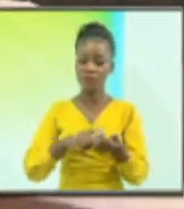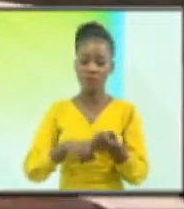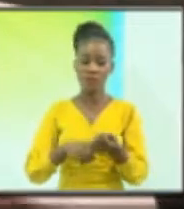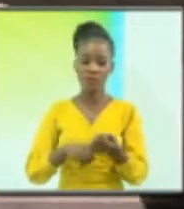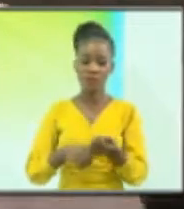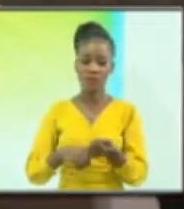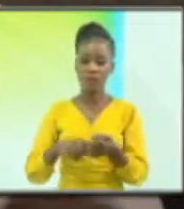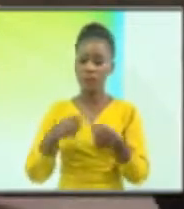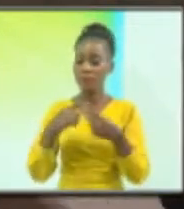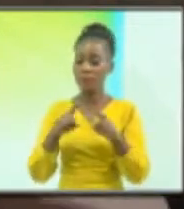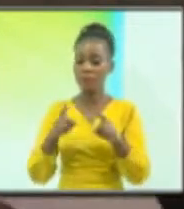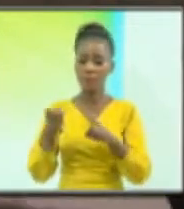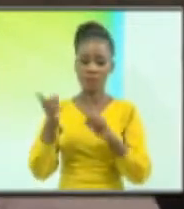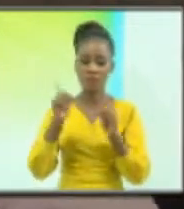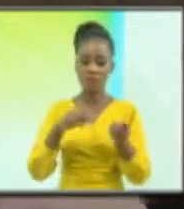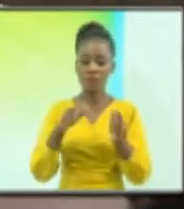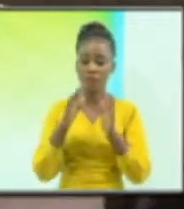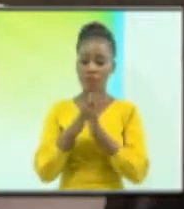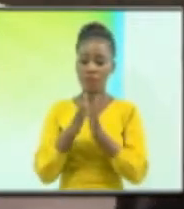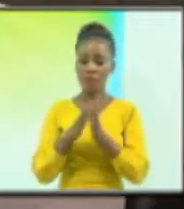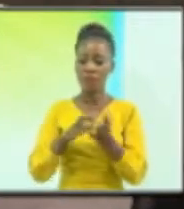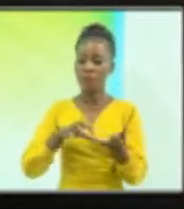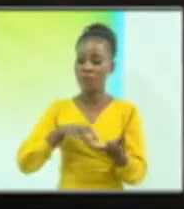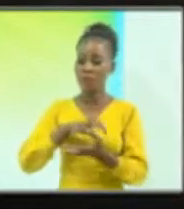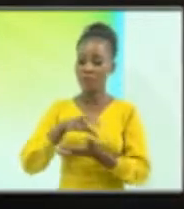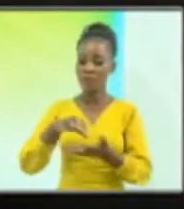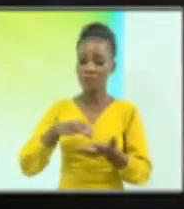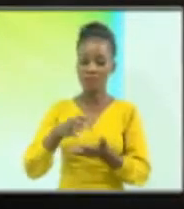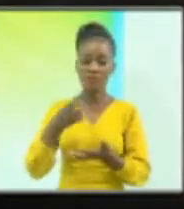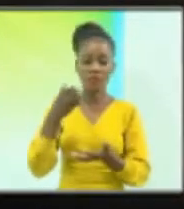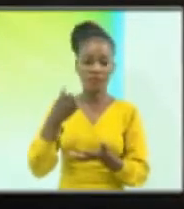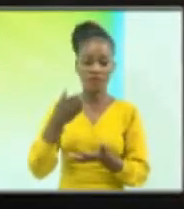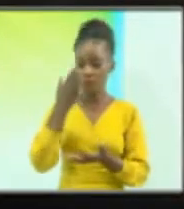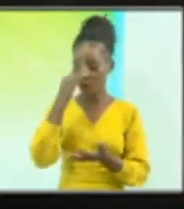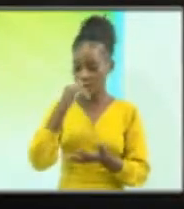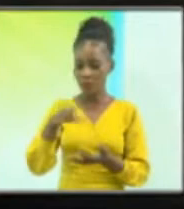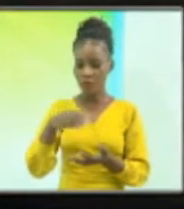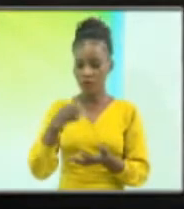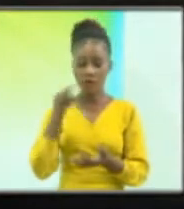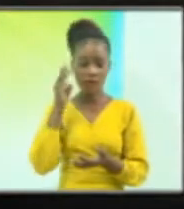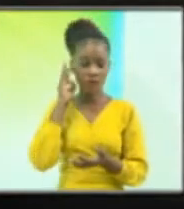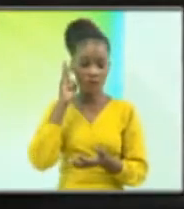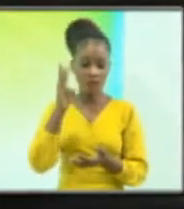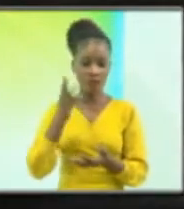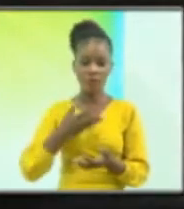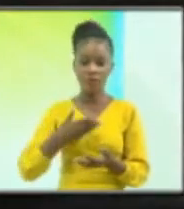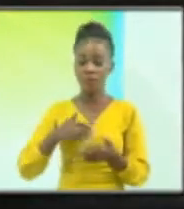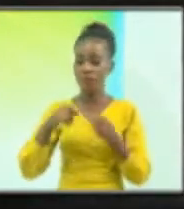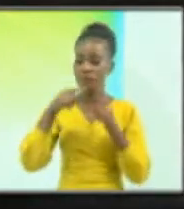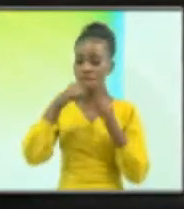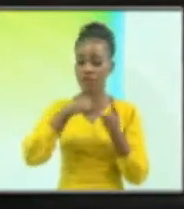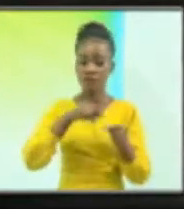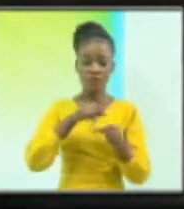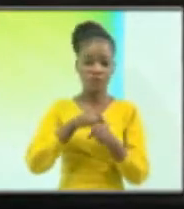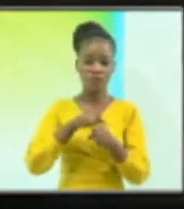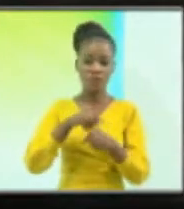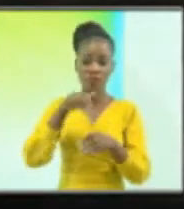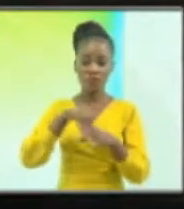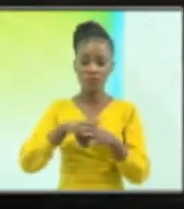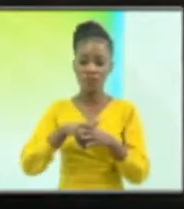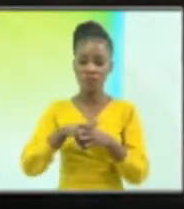But they shouldn't come here and crowd around Mr. Simon. Yeah, that's why we have to work in a coordinated